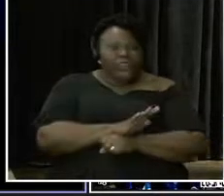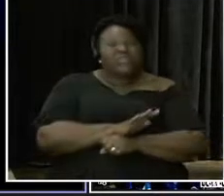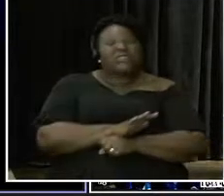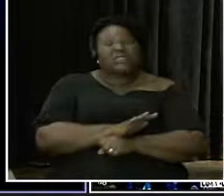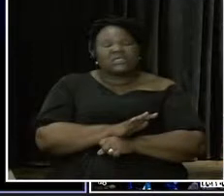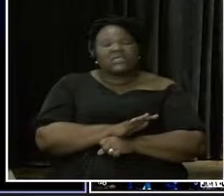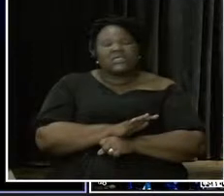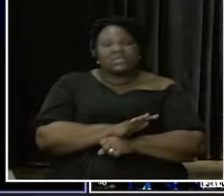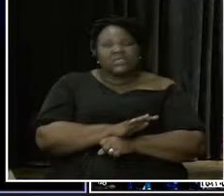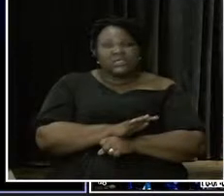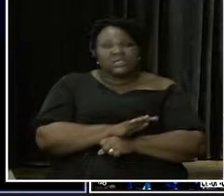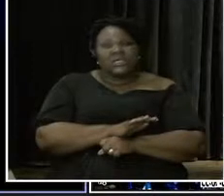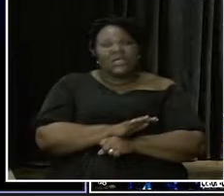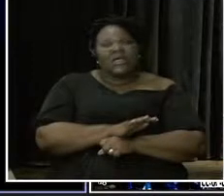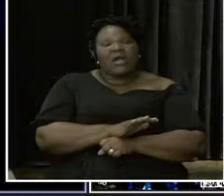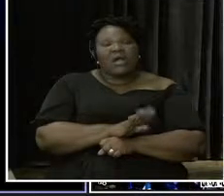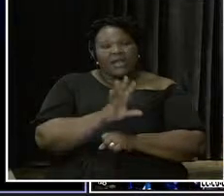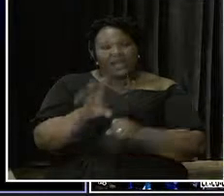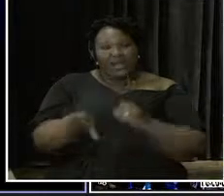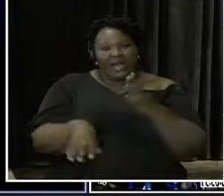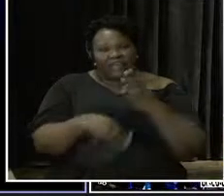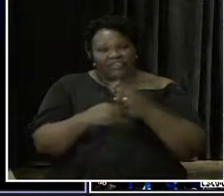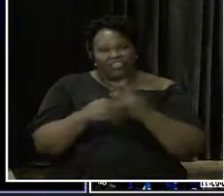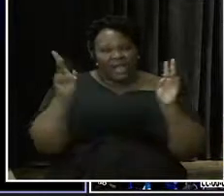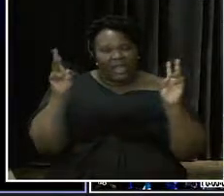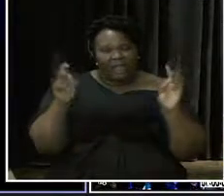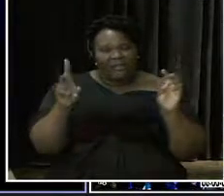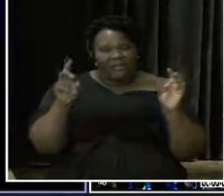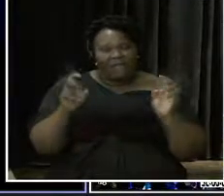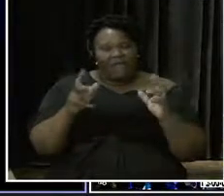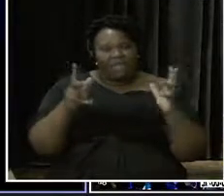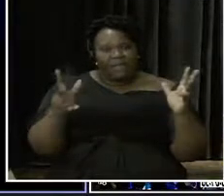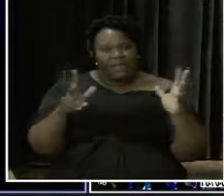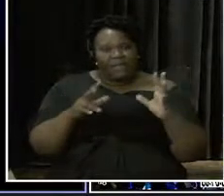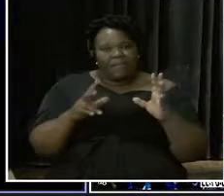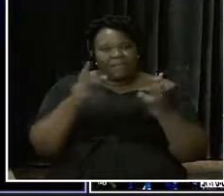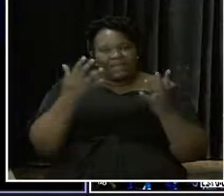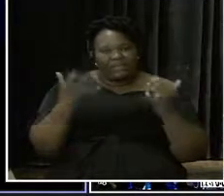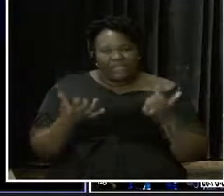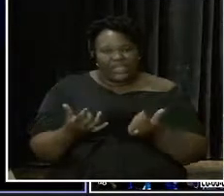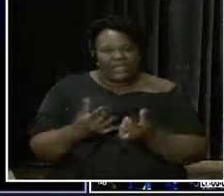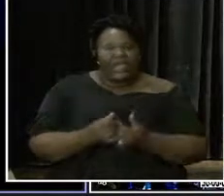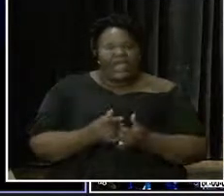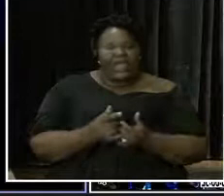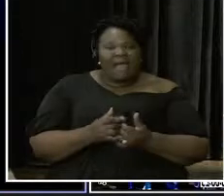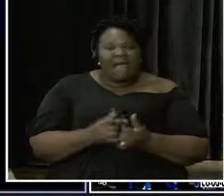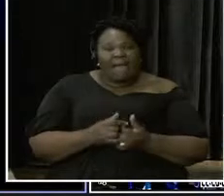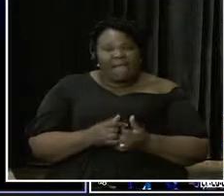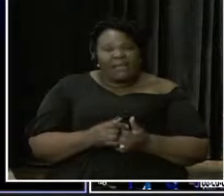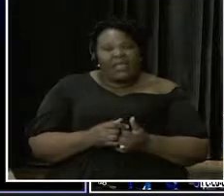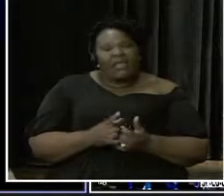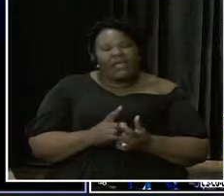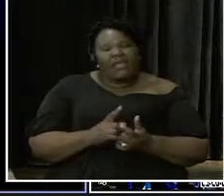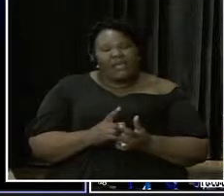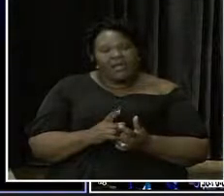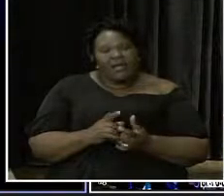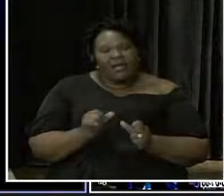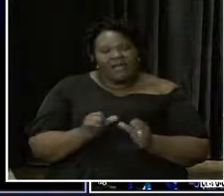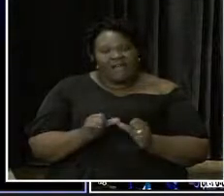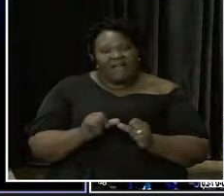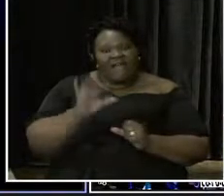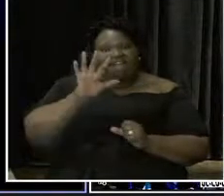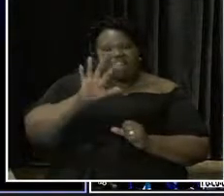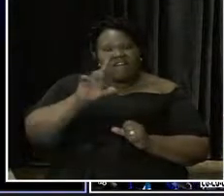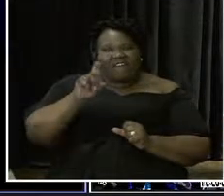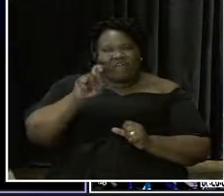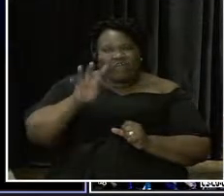affected on the additional items of capital budget, firstly, capital budget still remains 5.4